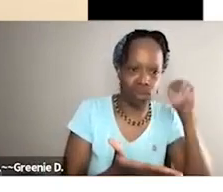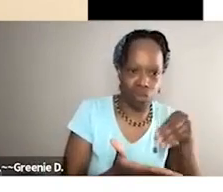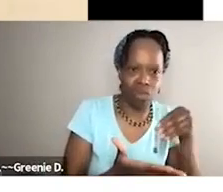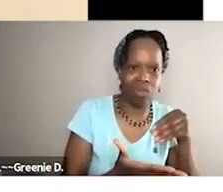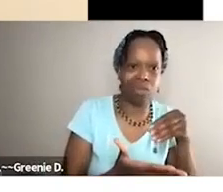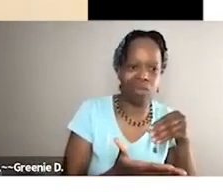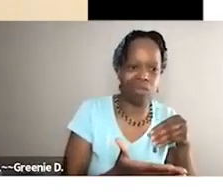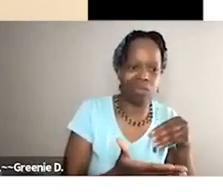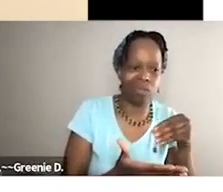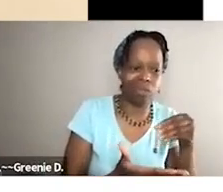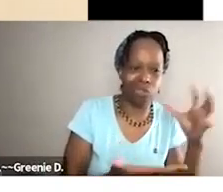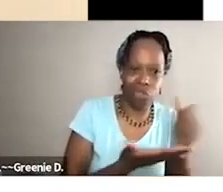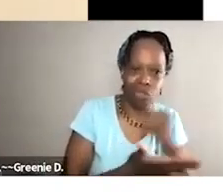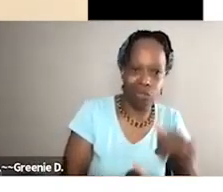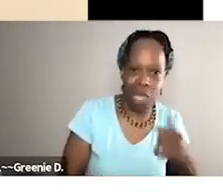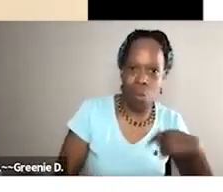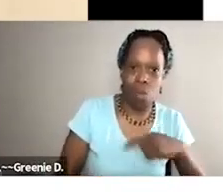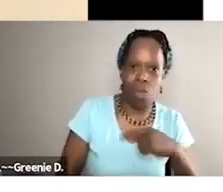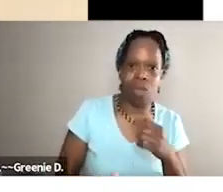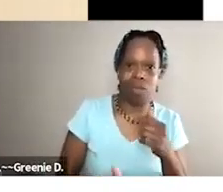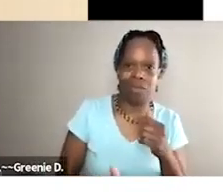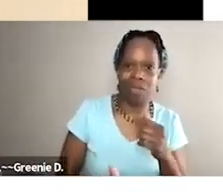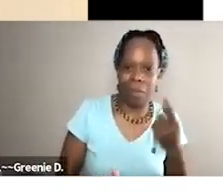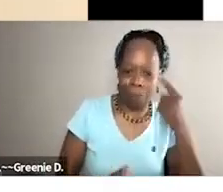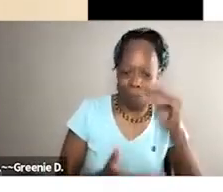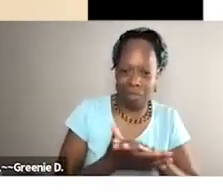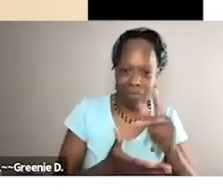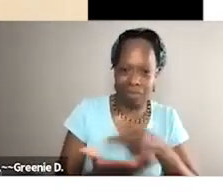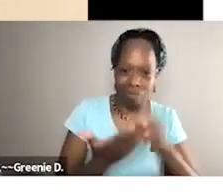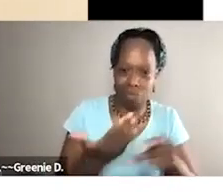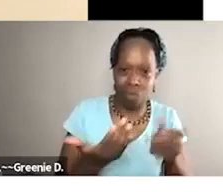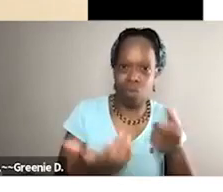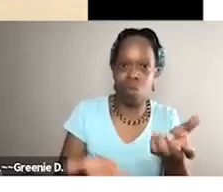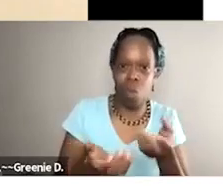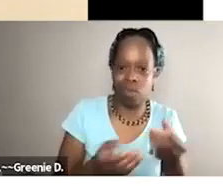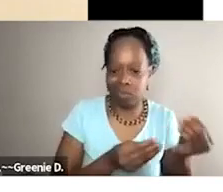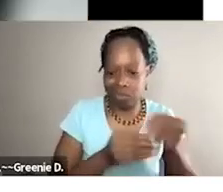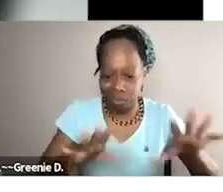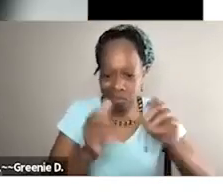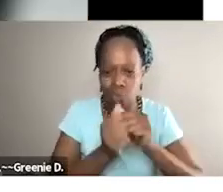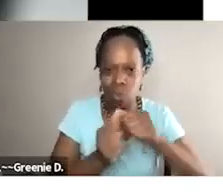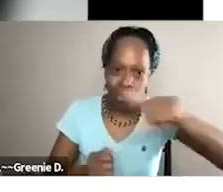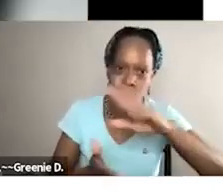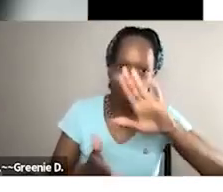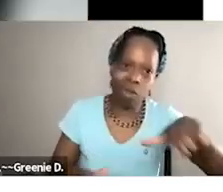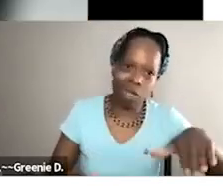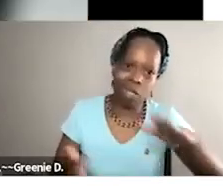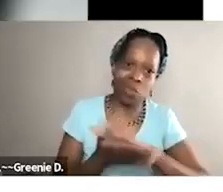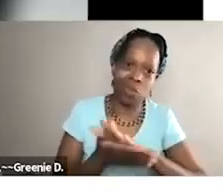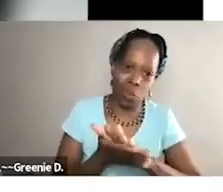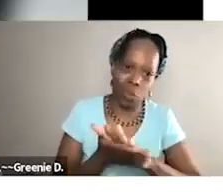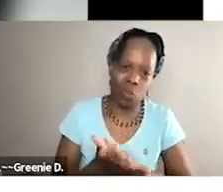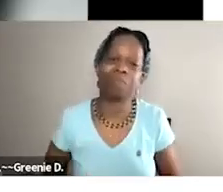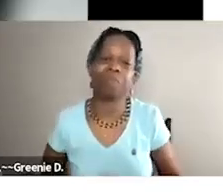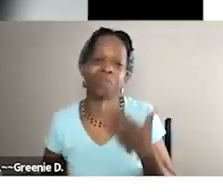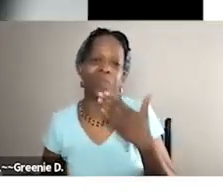about this program and would love to bring it to your child's school or your school. Well, thanks again, everyone. And for all those who